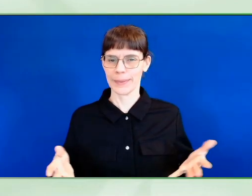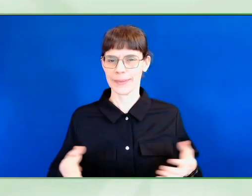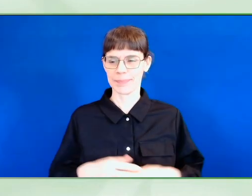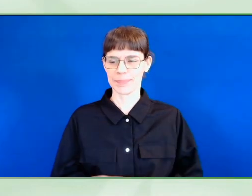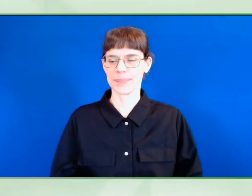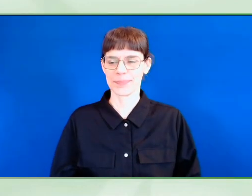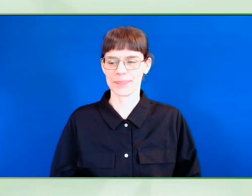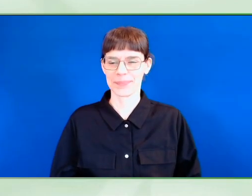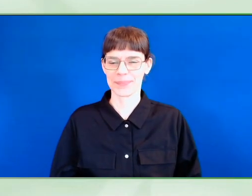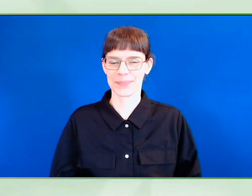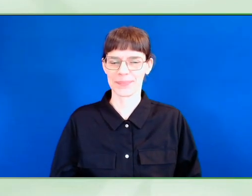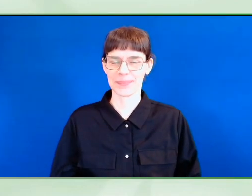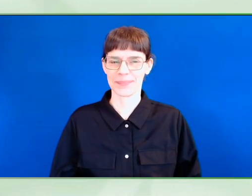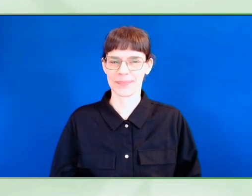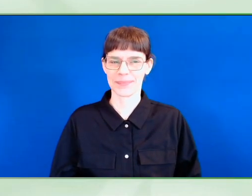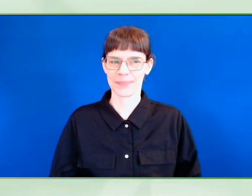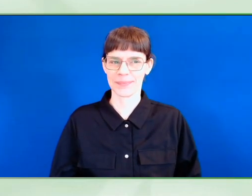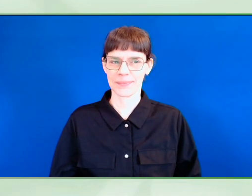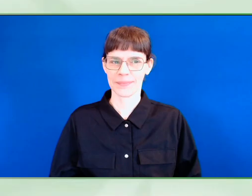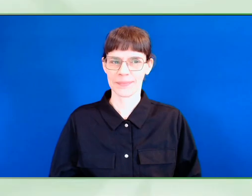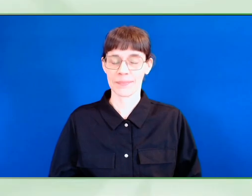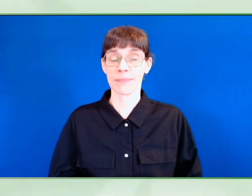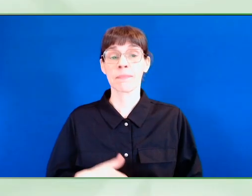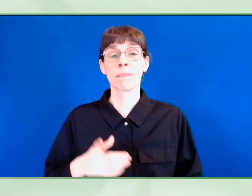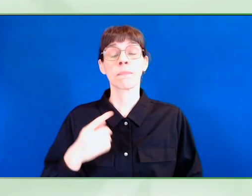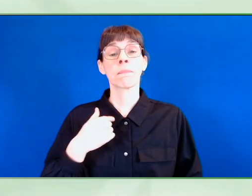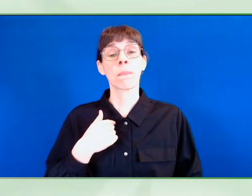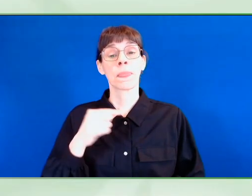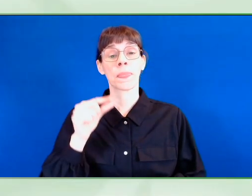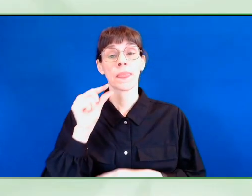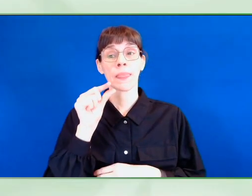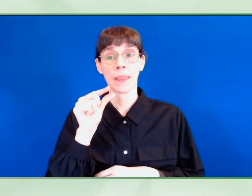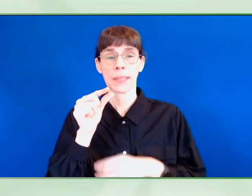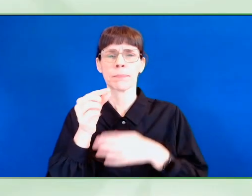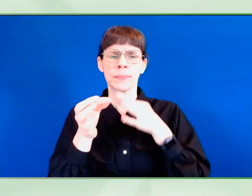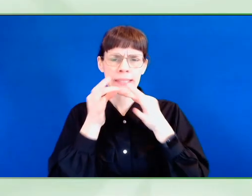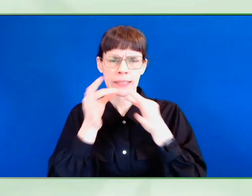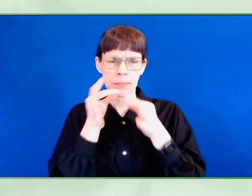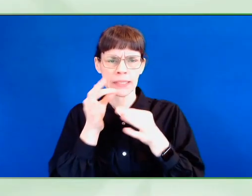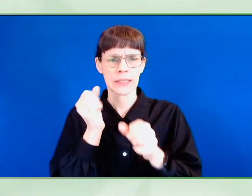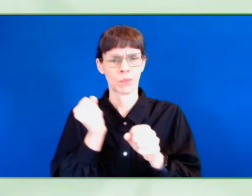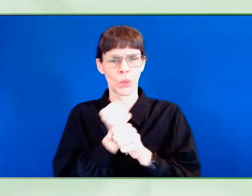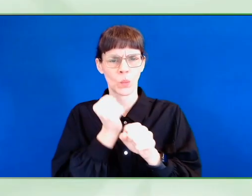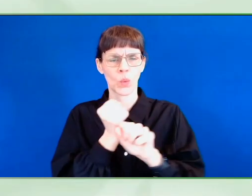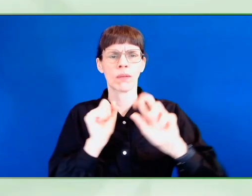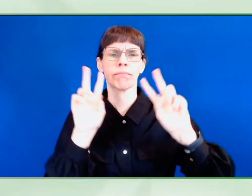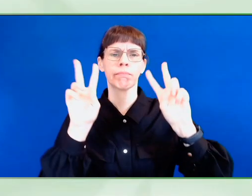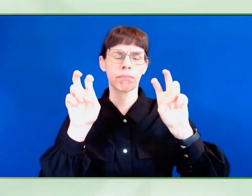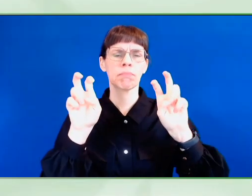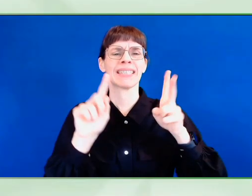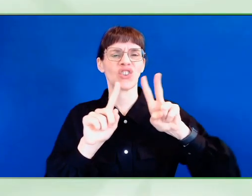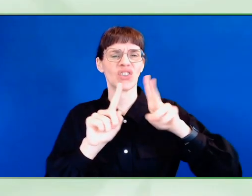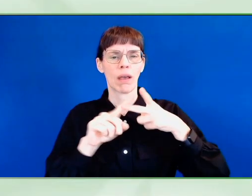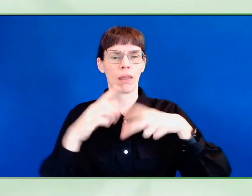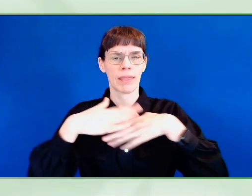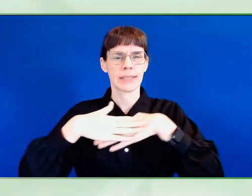As we're here, and I'm just going to speak a little bit about what we are doing at Second Skin, and especially what we're doing